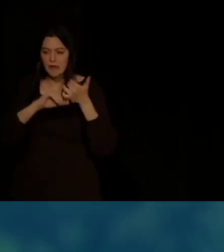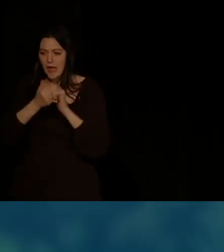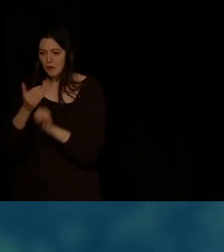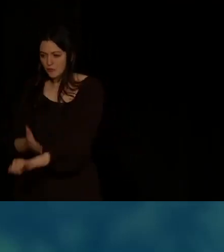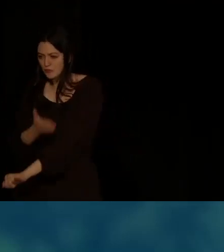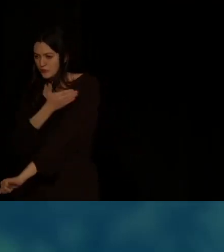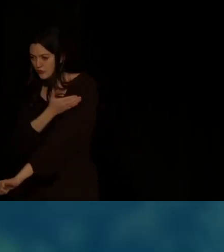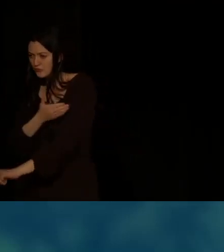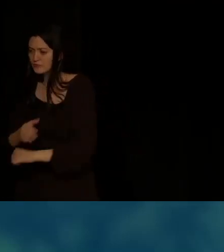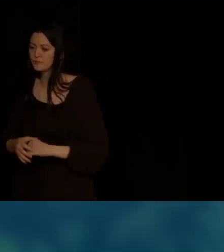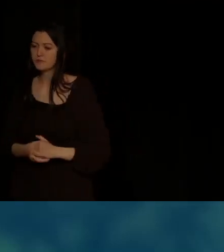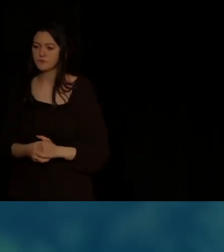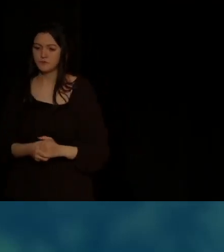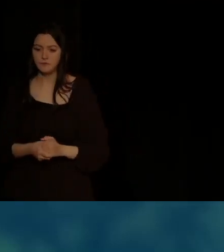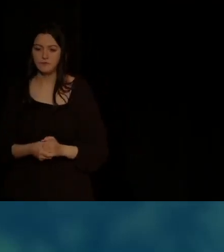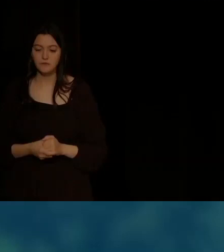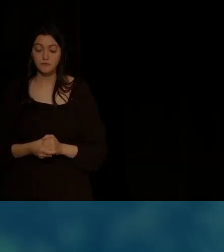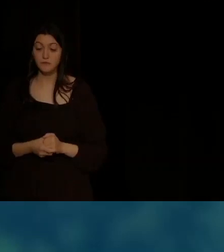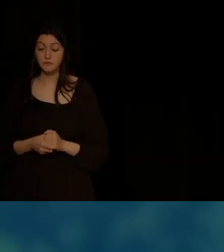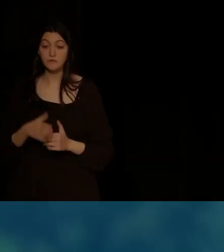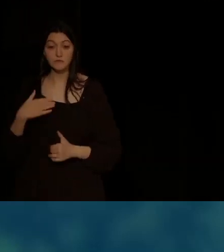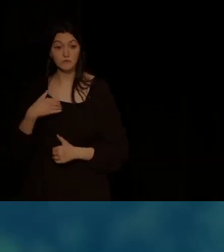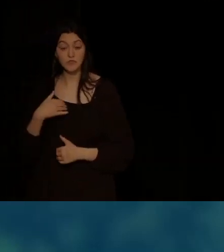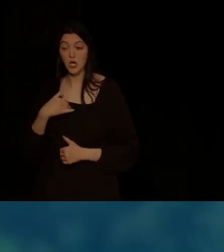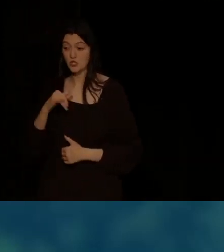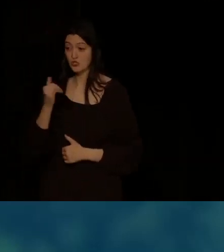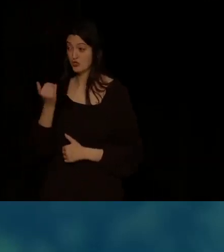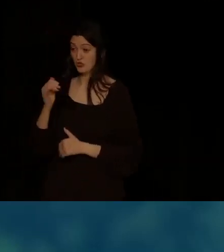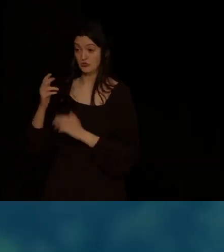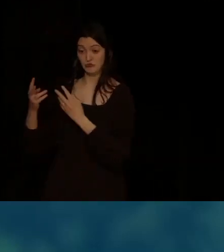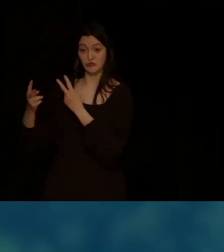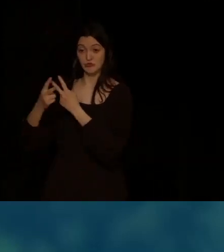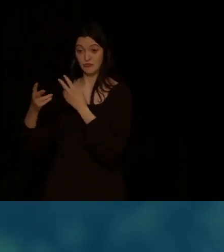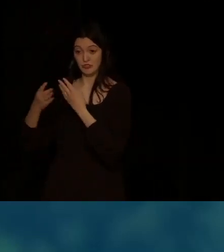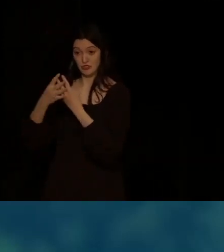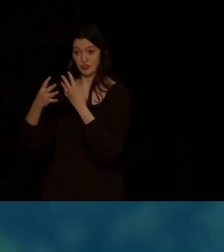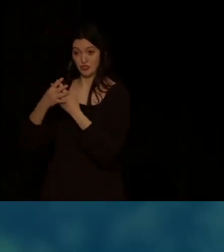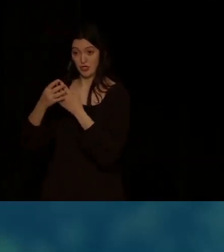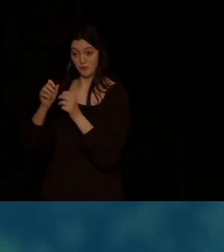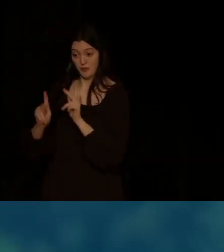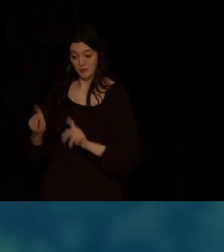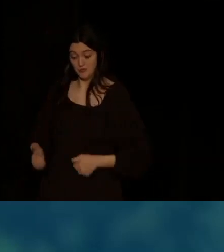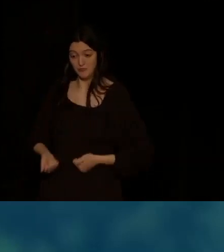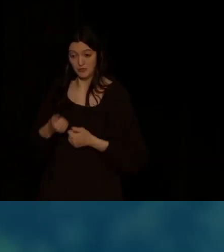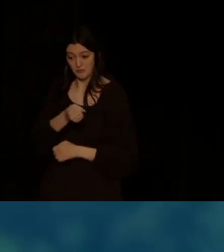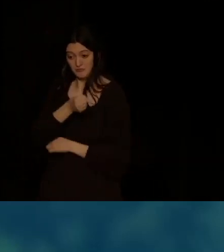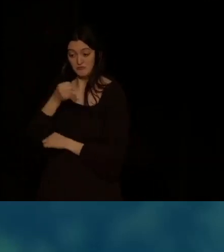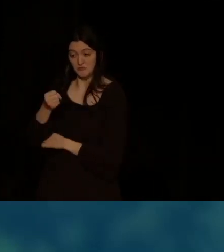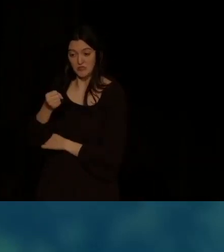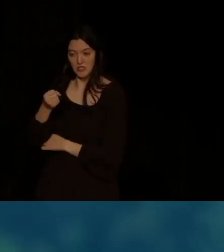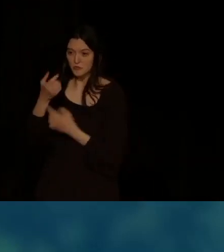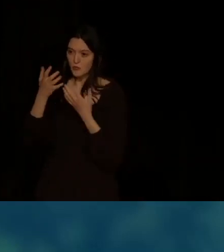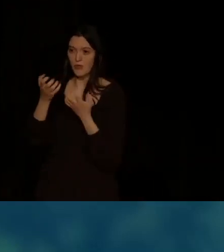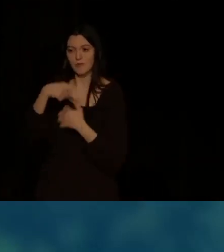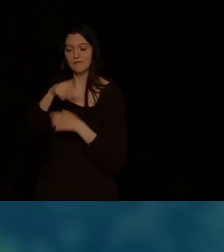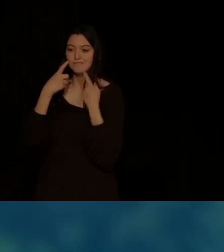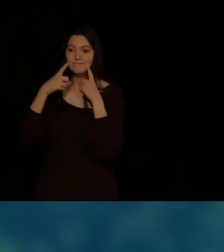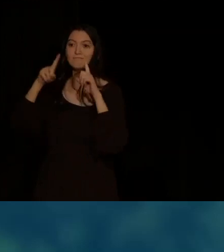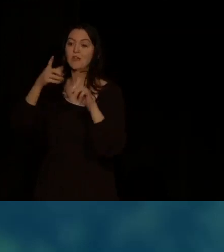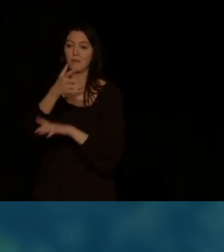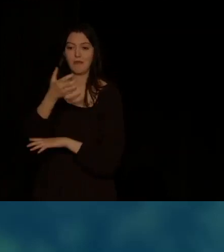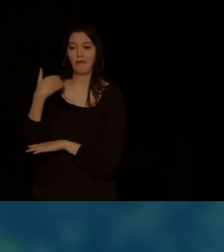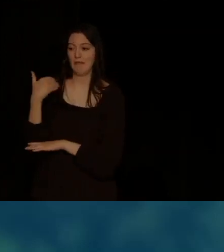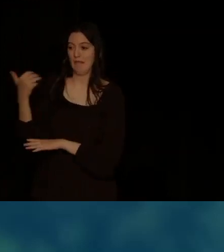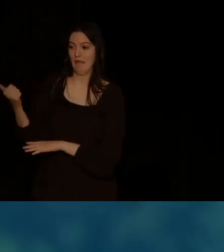them. For our jail residents, we offer more opportunities to be successful when they leave our care. And that